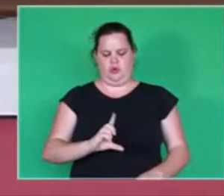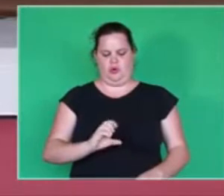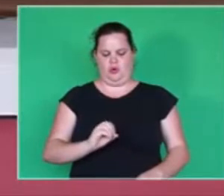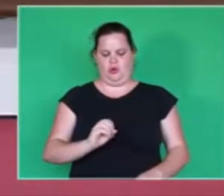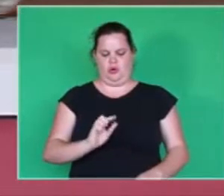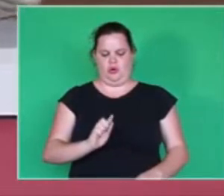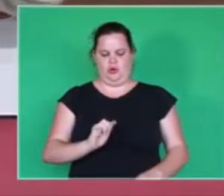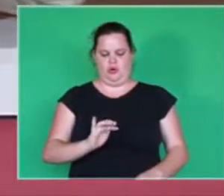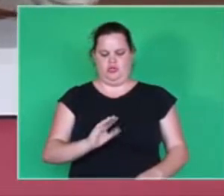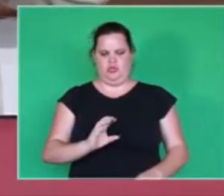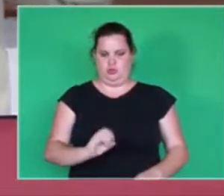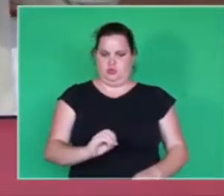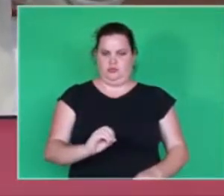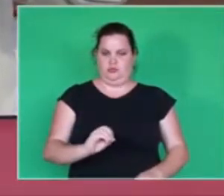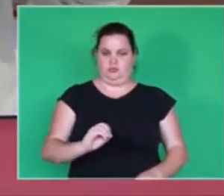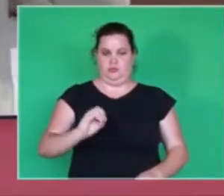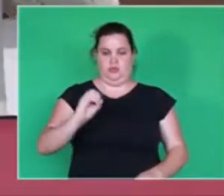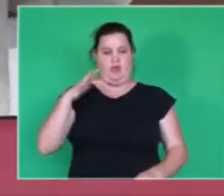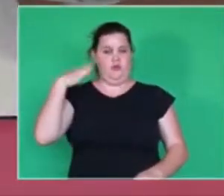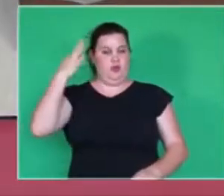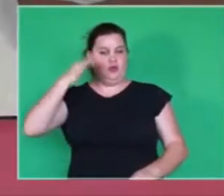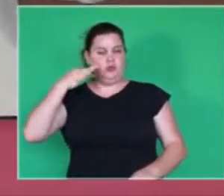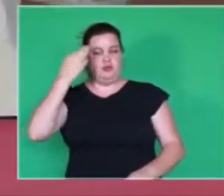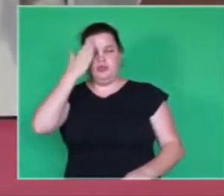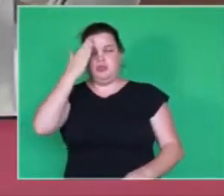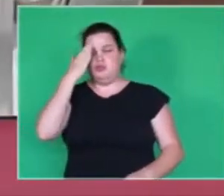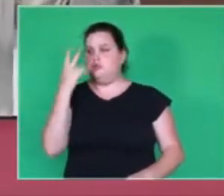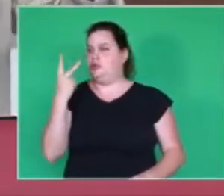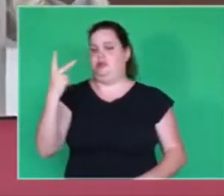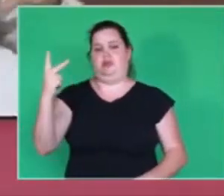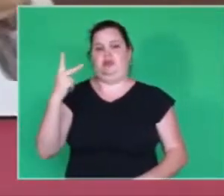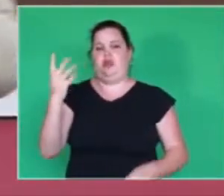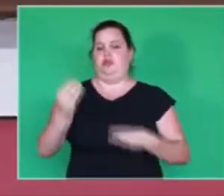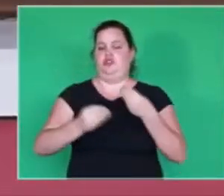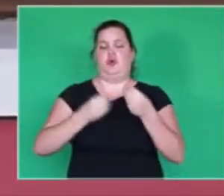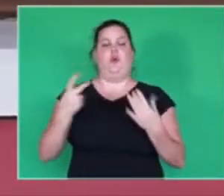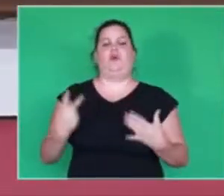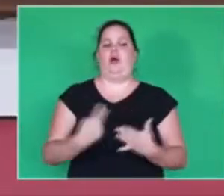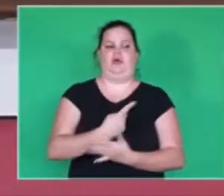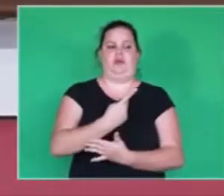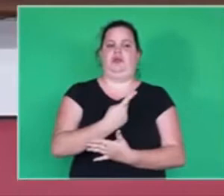So all the philosophy, all the understanding,